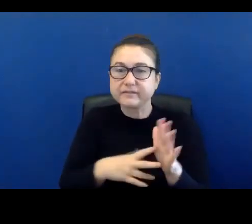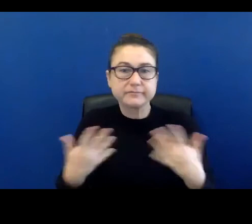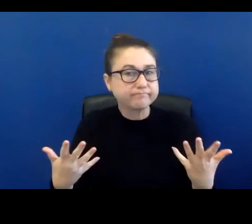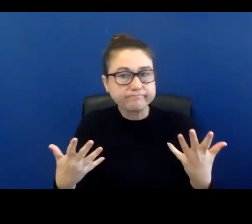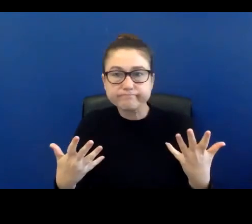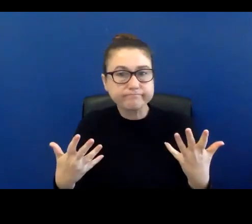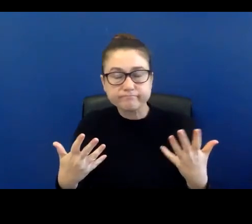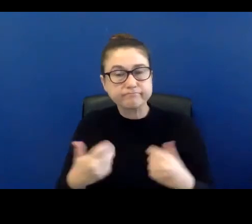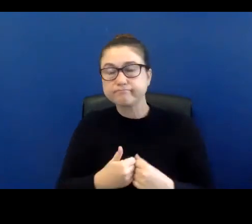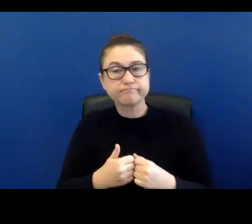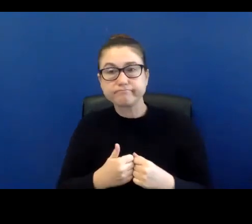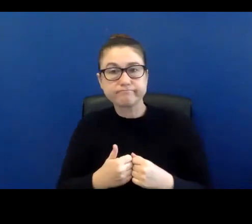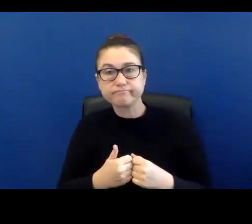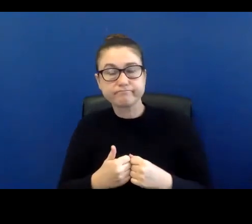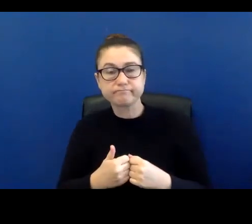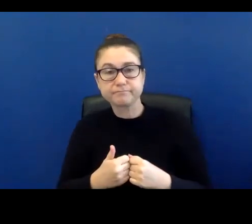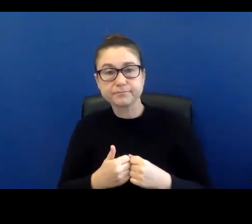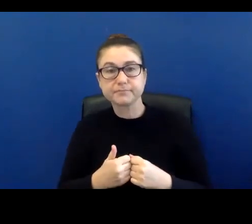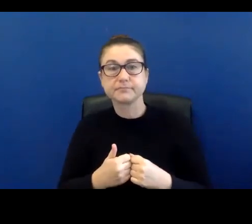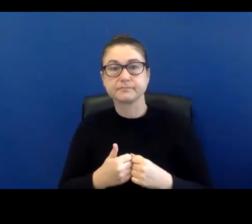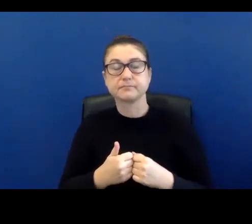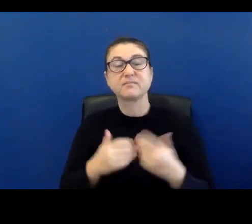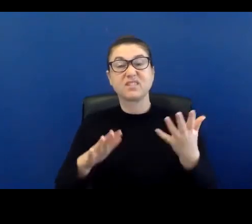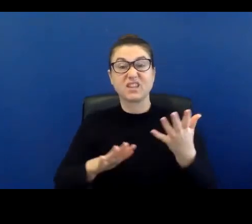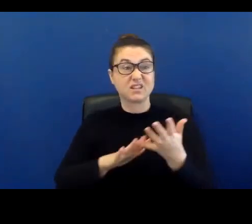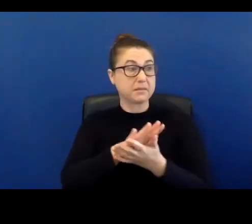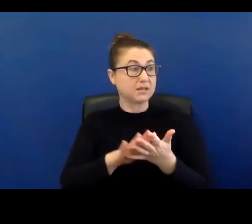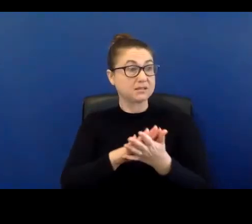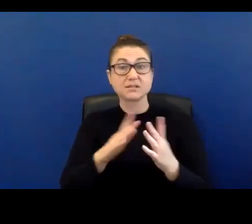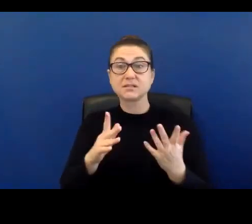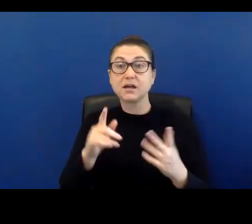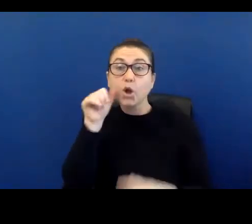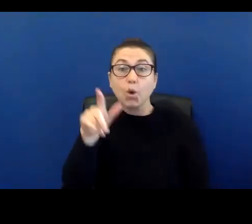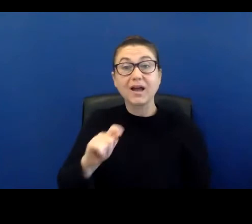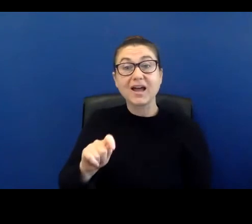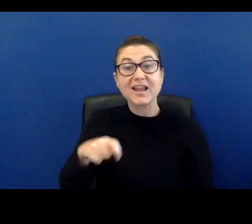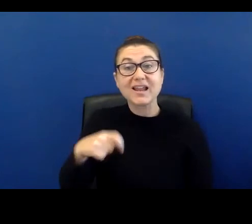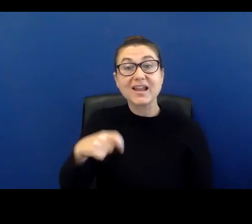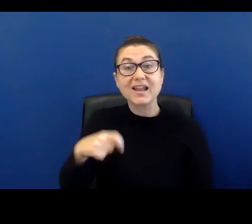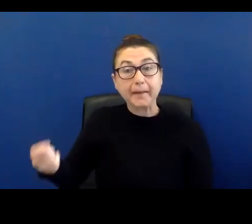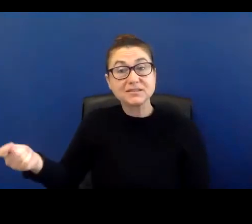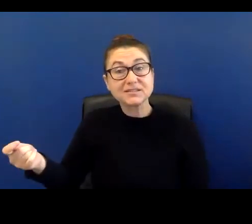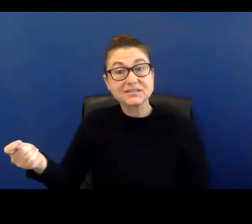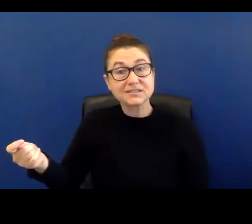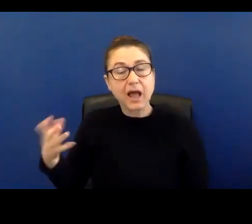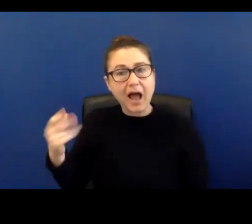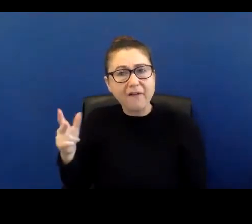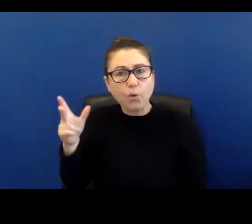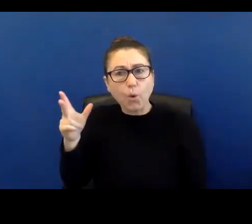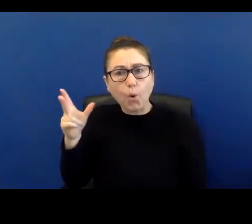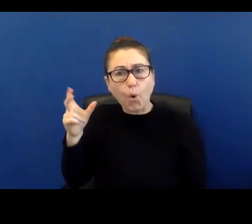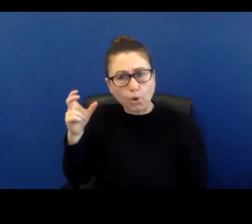and that means that programs like Neighbours, for example, that are actually audio described for the